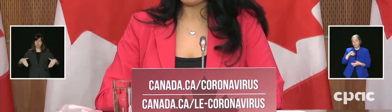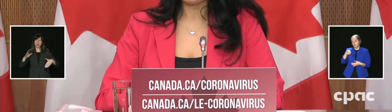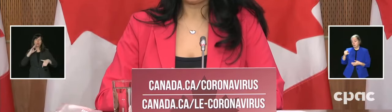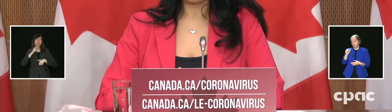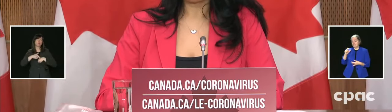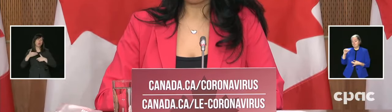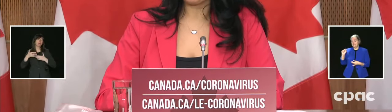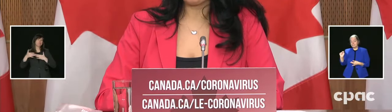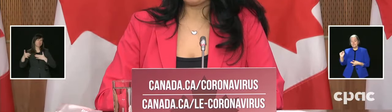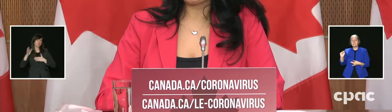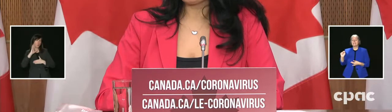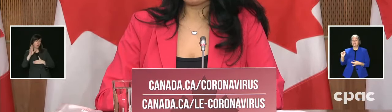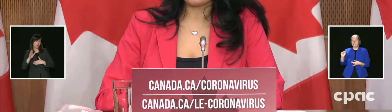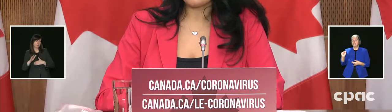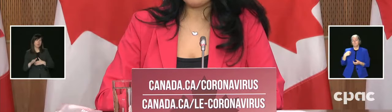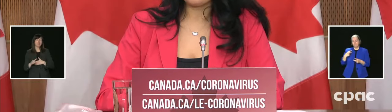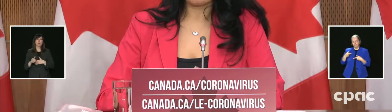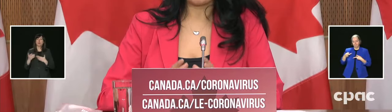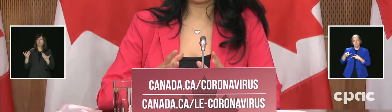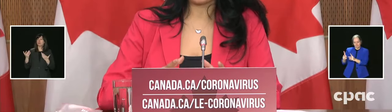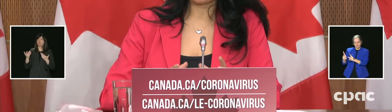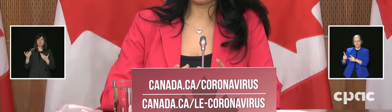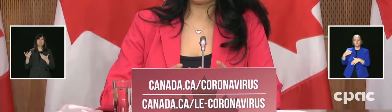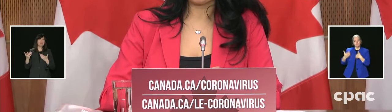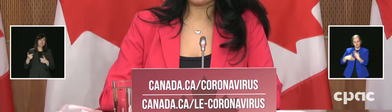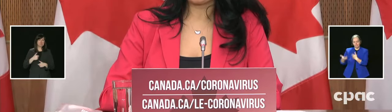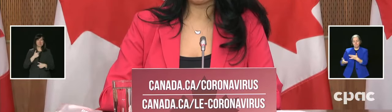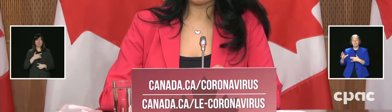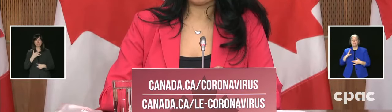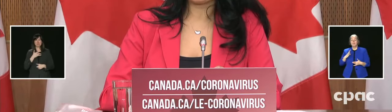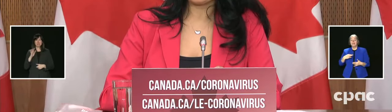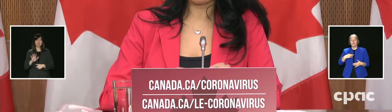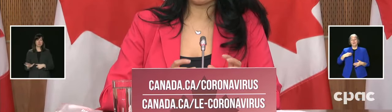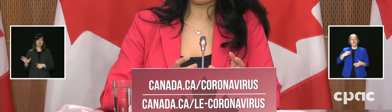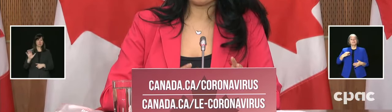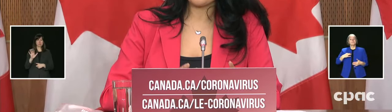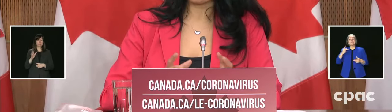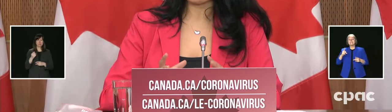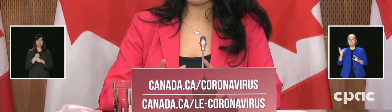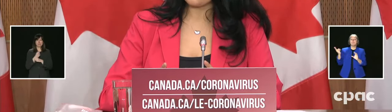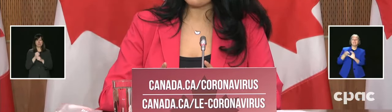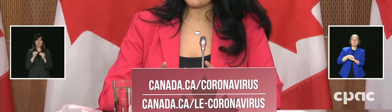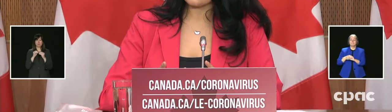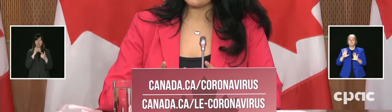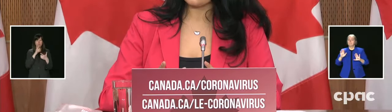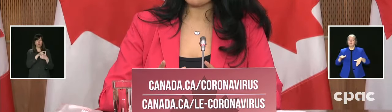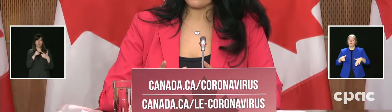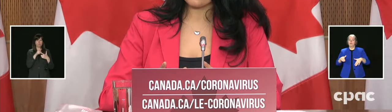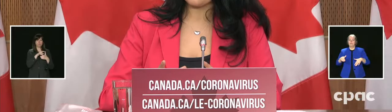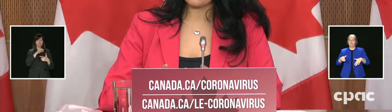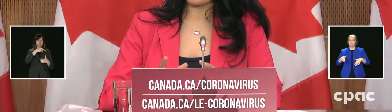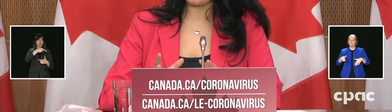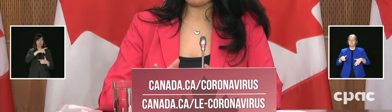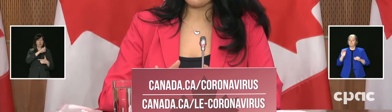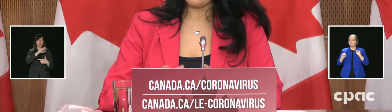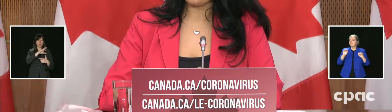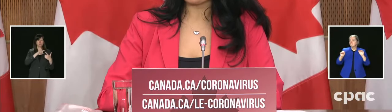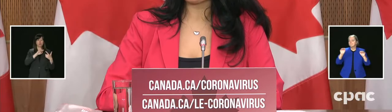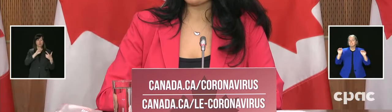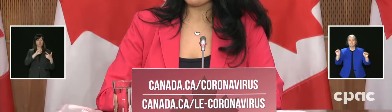time. Based on just timing, I'm expecting that we'll get more data from Pfizer and the Moderna vaccines first because